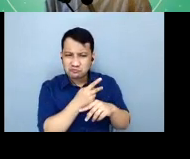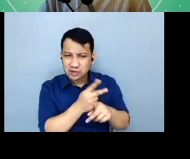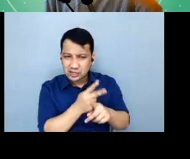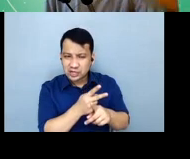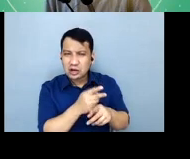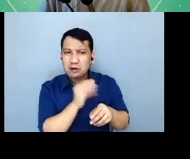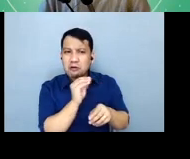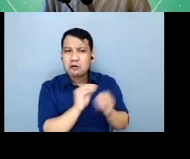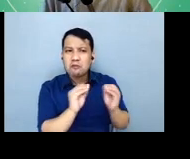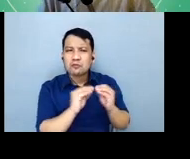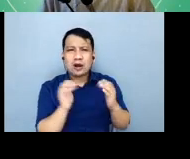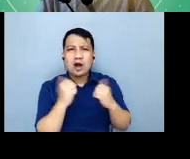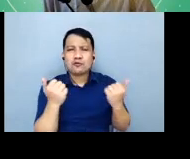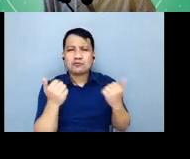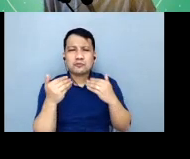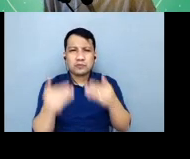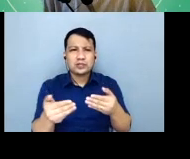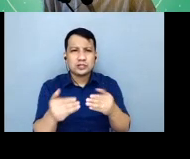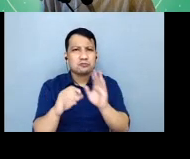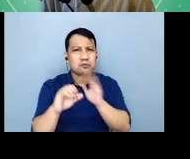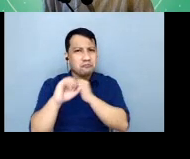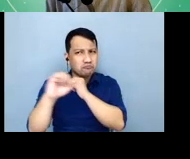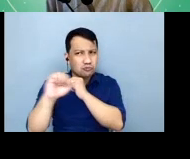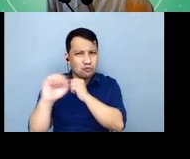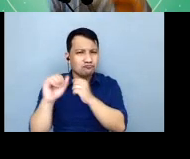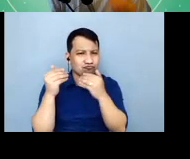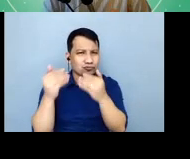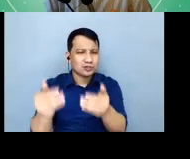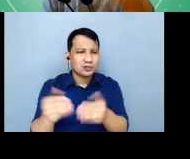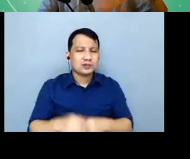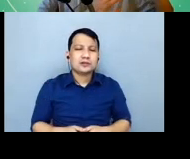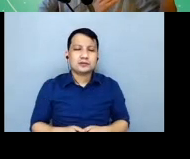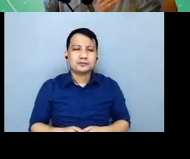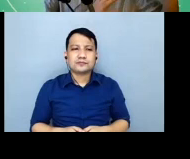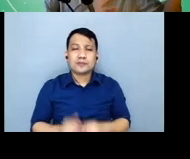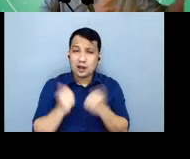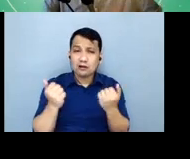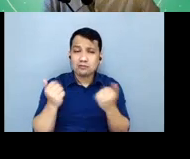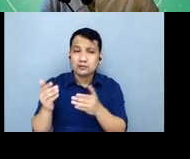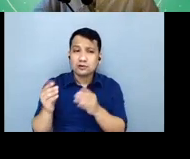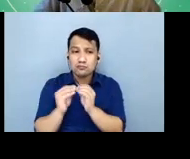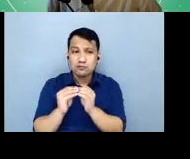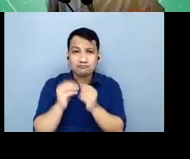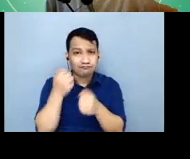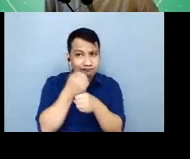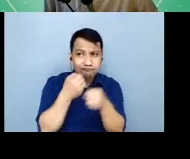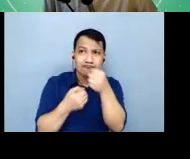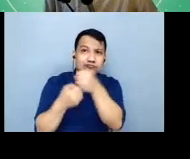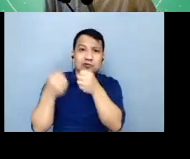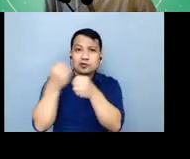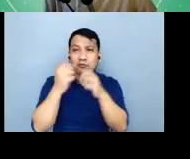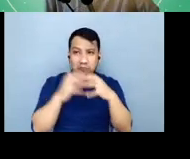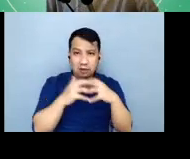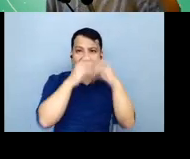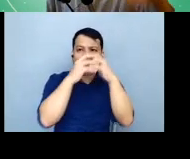There are also other methods in order to promote sustainability. They are more structural, they're more infrastructure